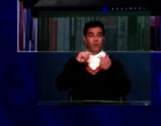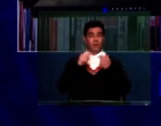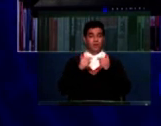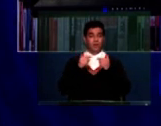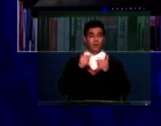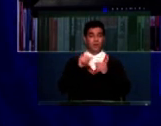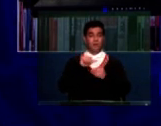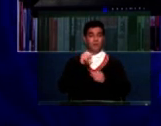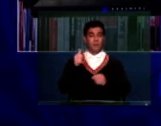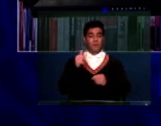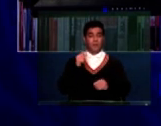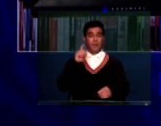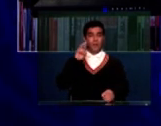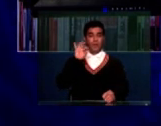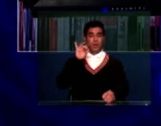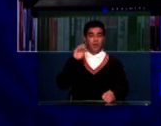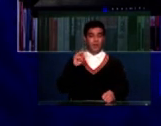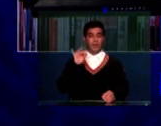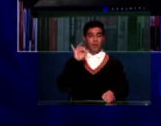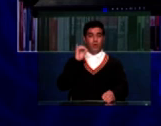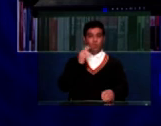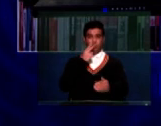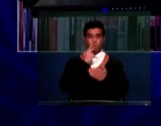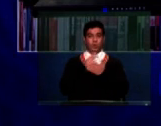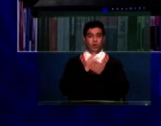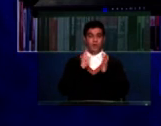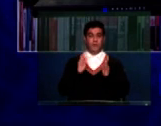oksidlovchining ionini, ya'ni xlorat ionini ko'rib chiqamiz.